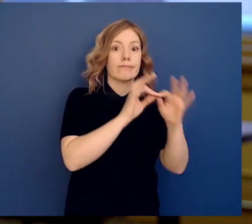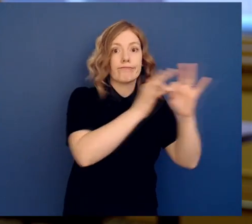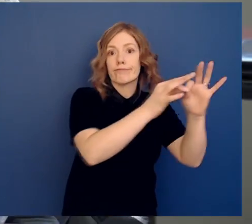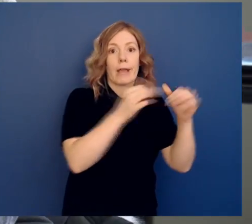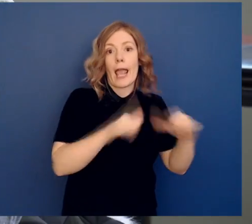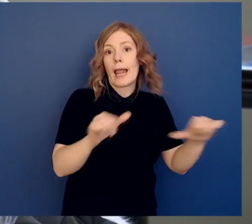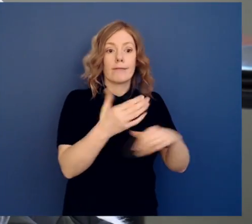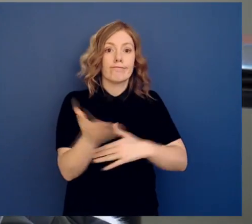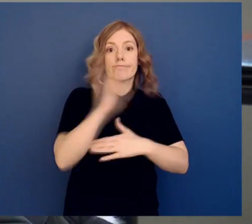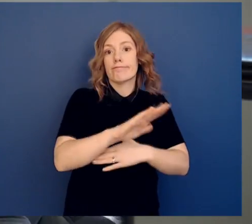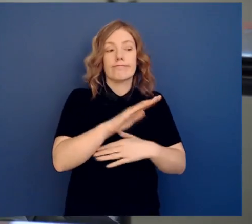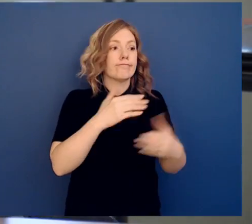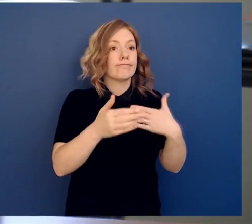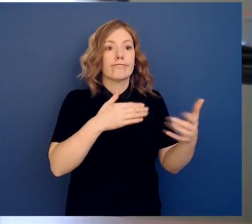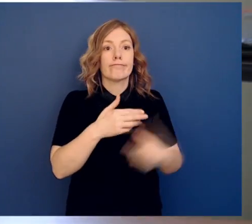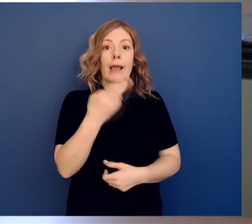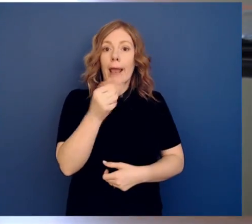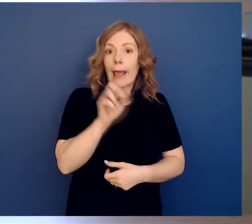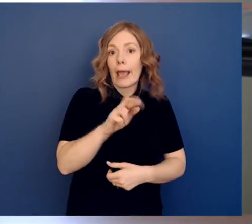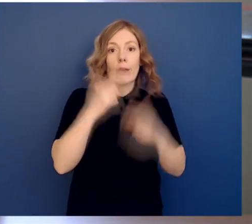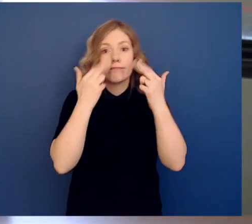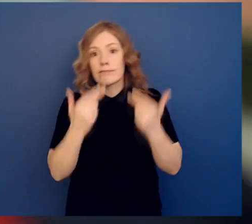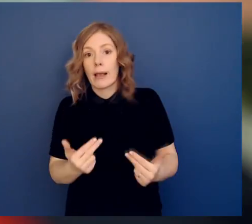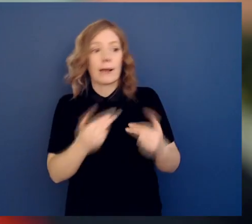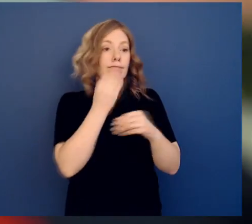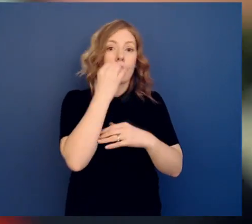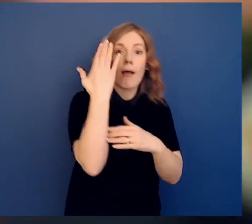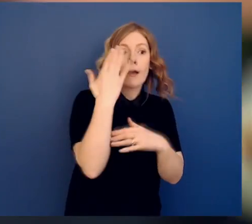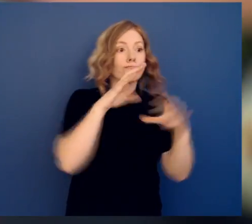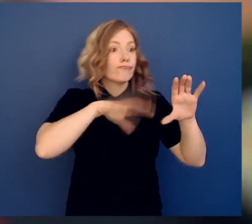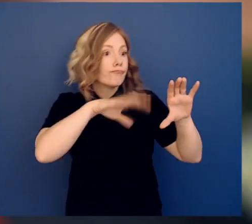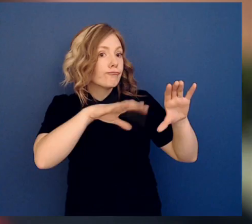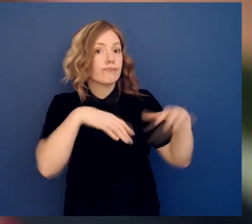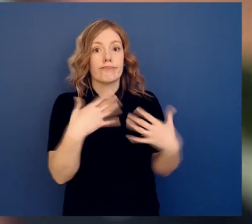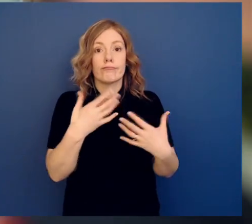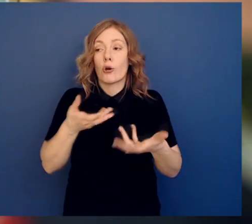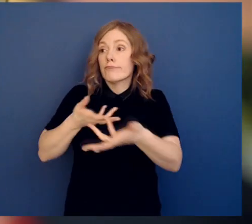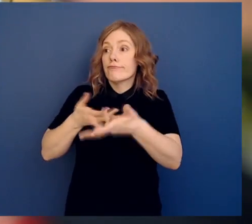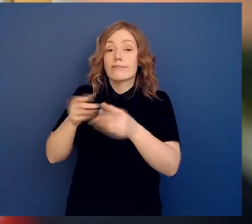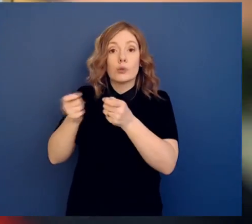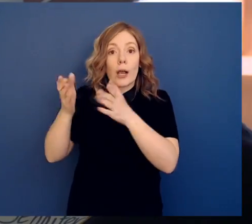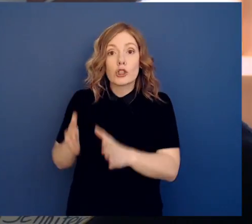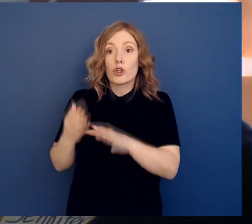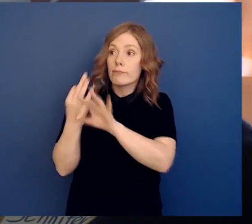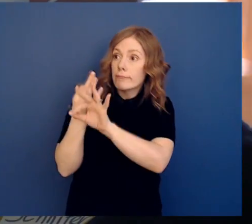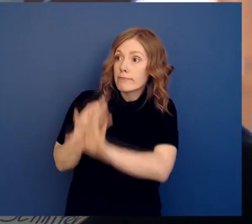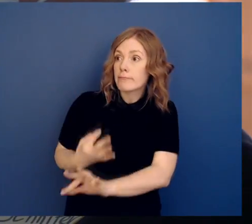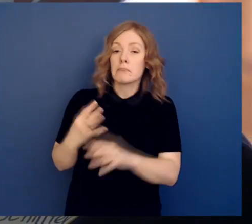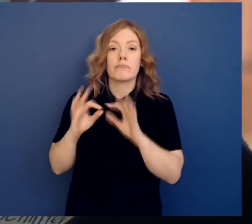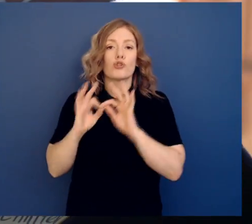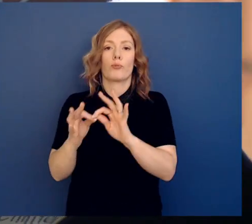set, like throughout their whole day, facilitating any interaction that happens, whether it be a lunchtime conversation with a non-deaf person